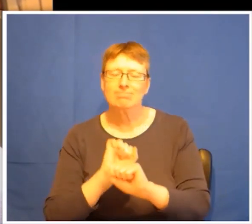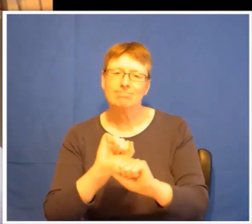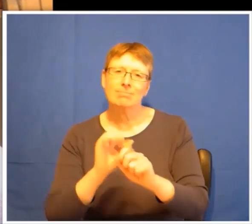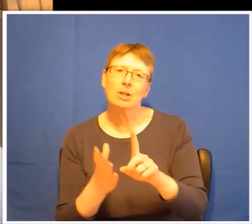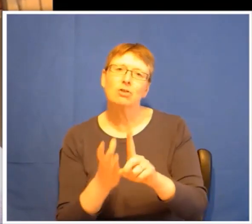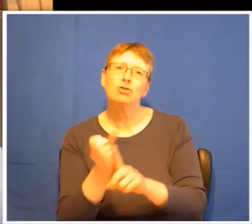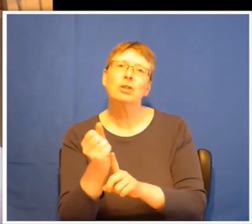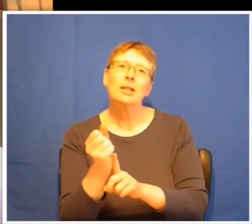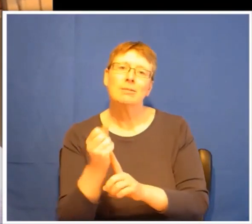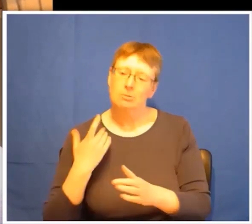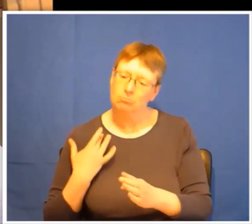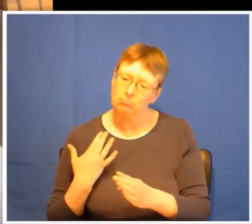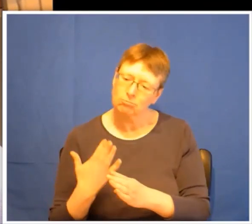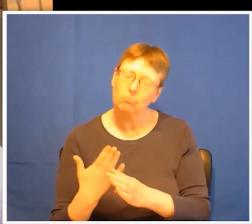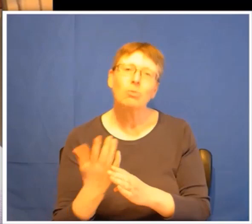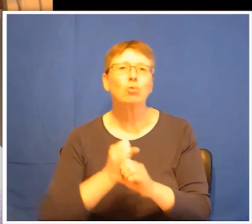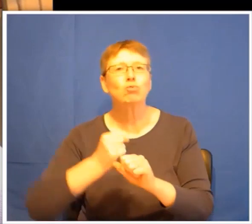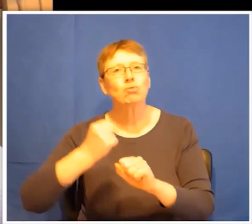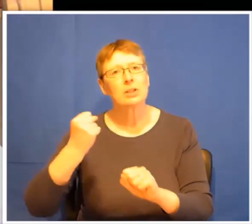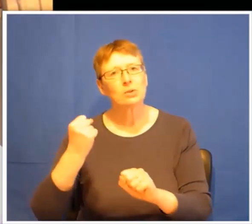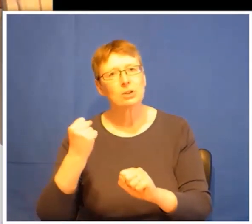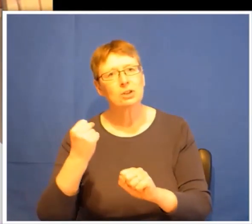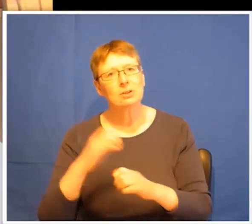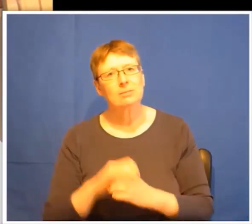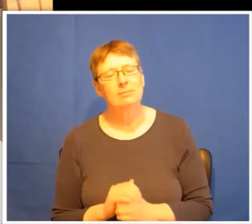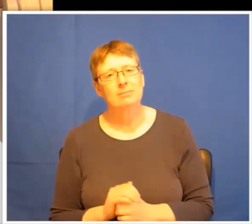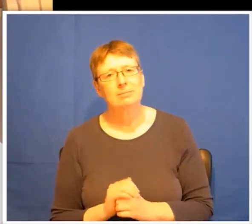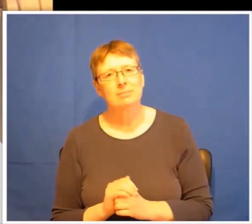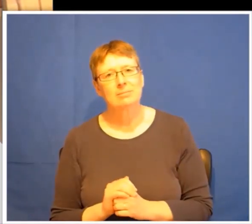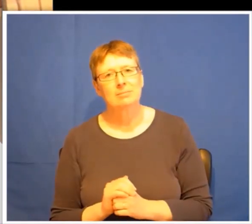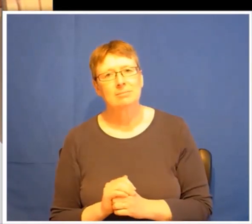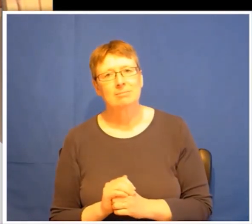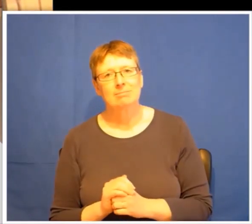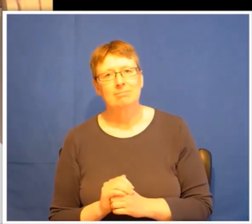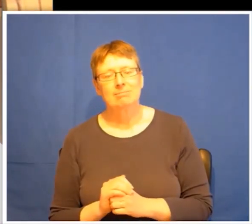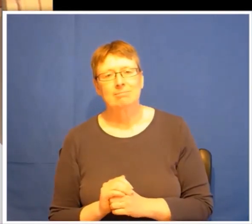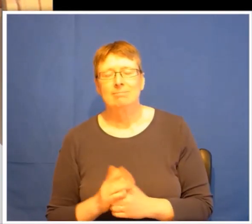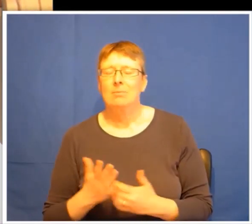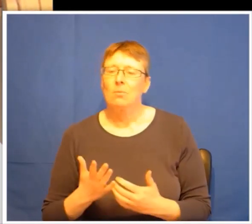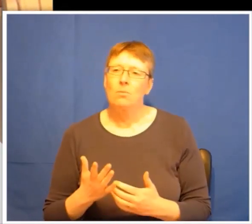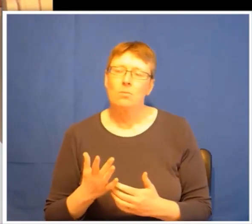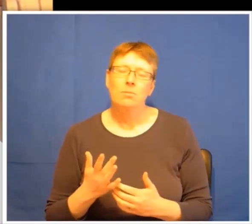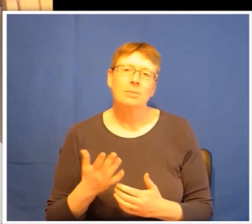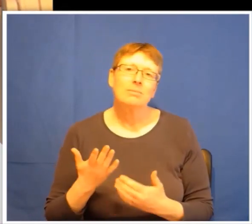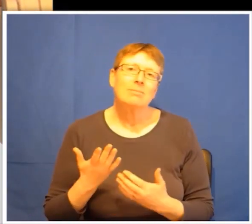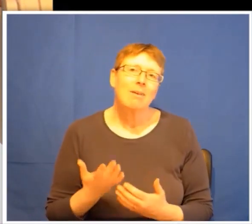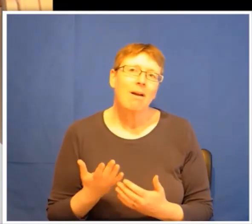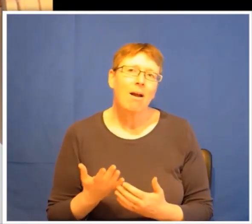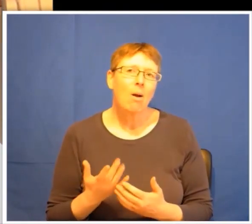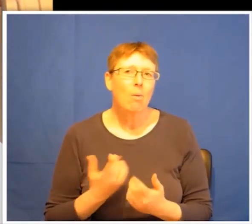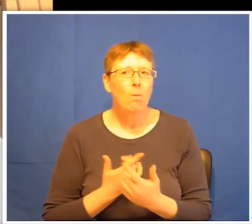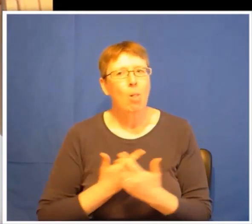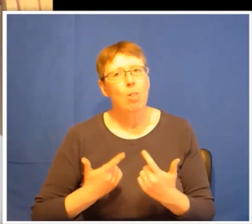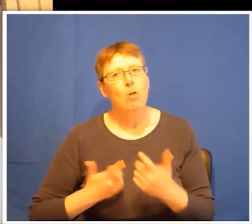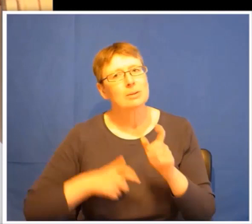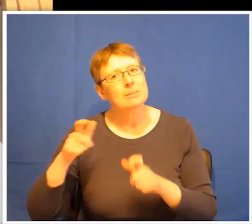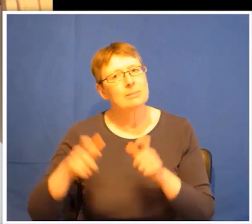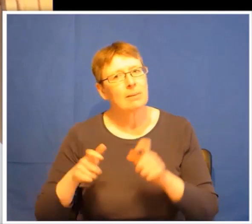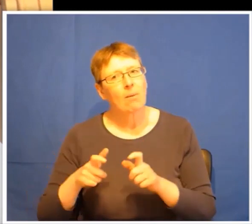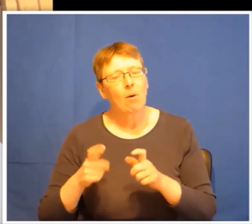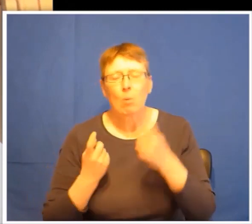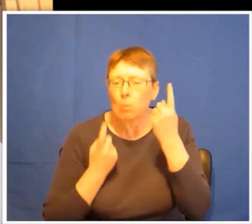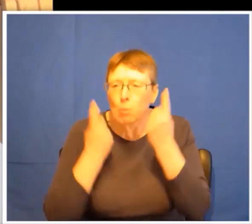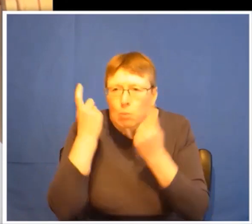on all your achievements leading to this graduation. And at a time when so many people are stuck